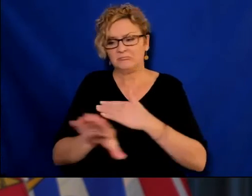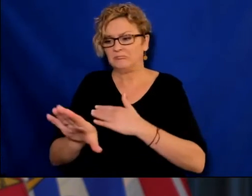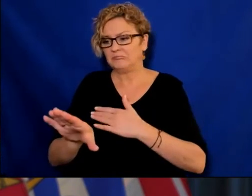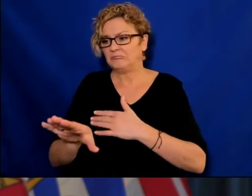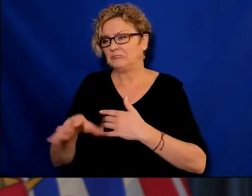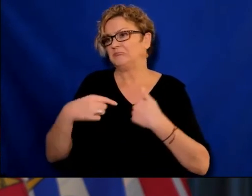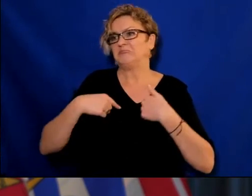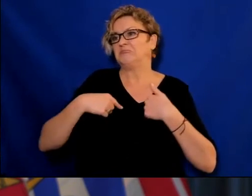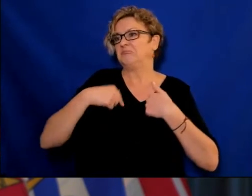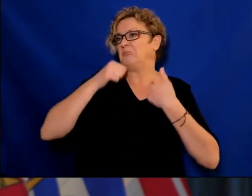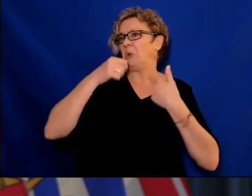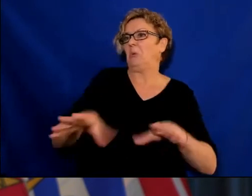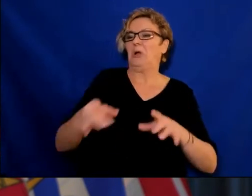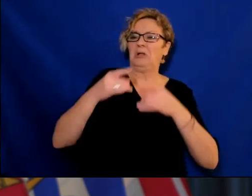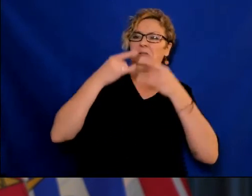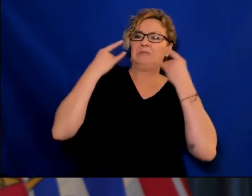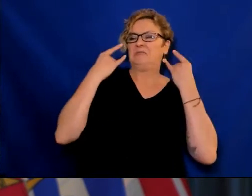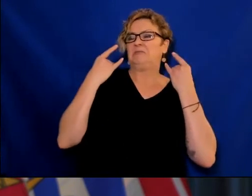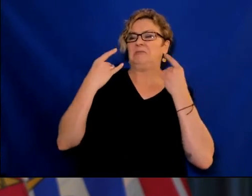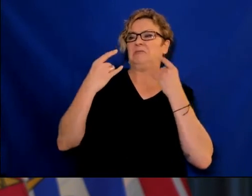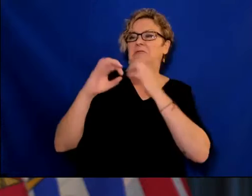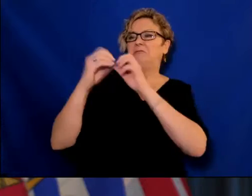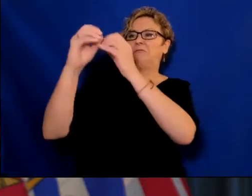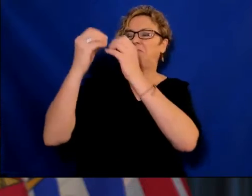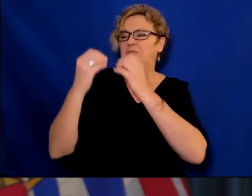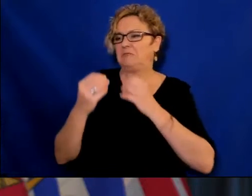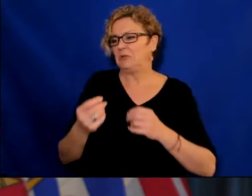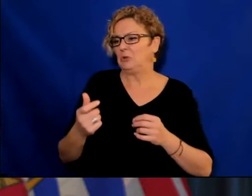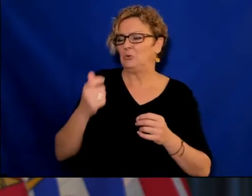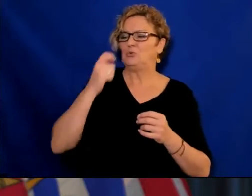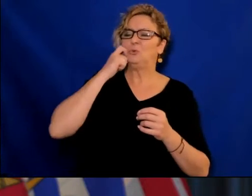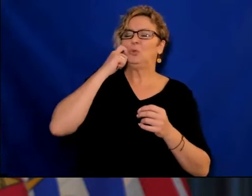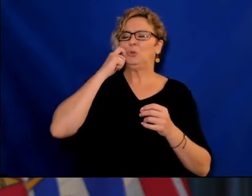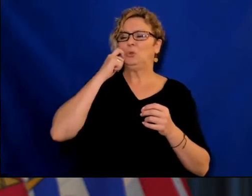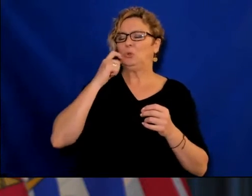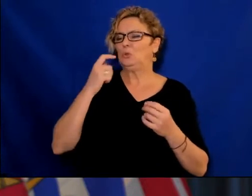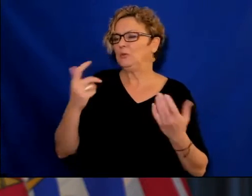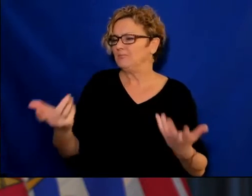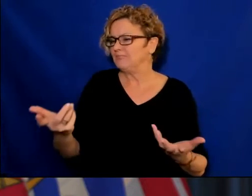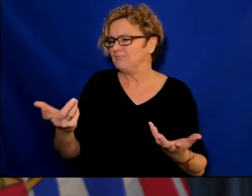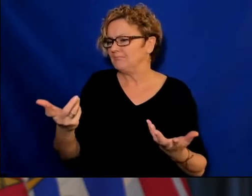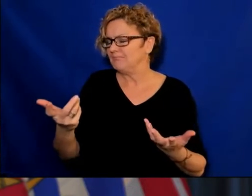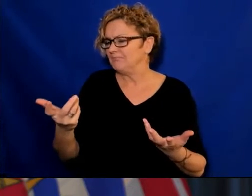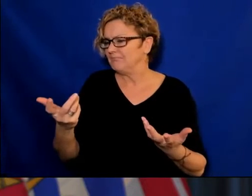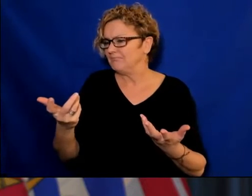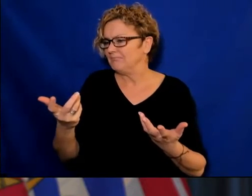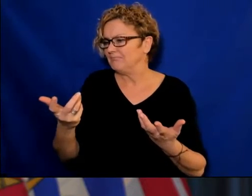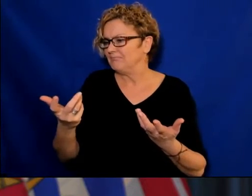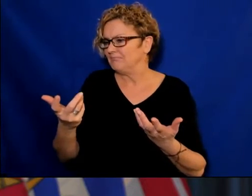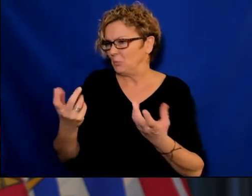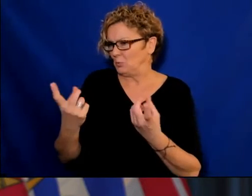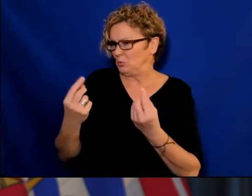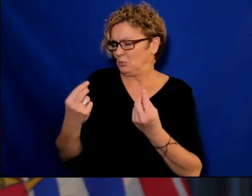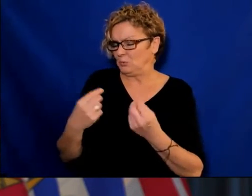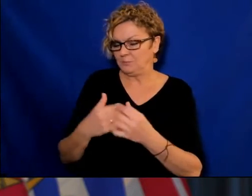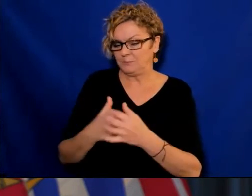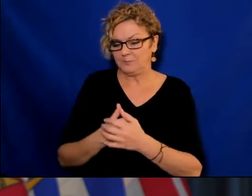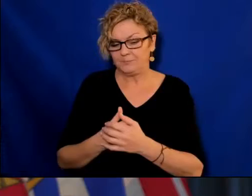that animosity that is felt in those settings? Yeah, so there is an order that